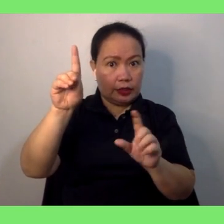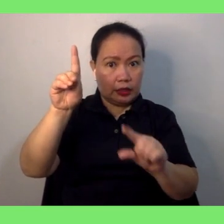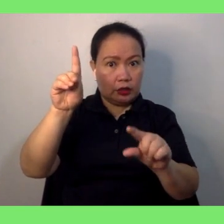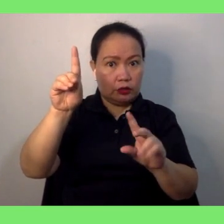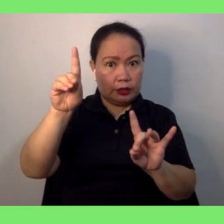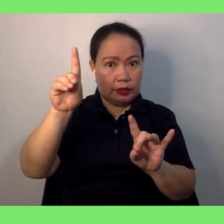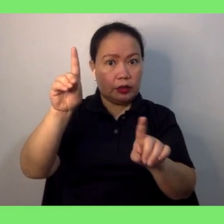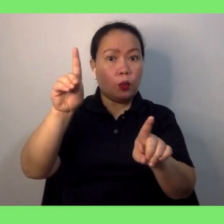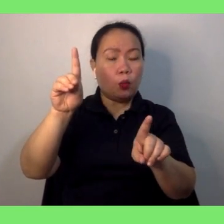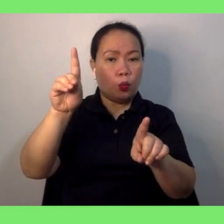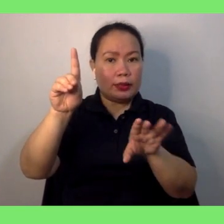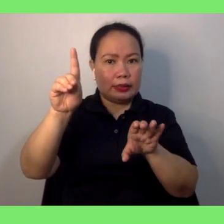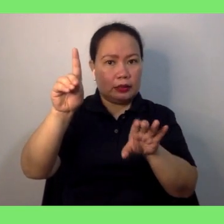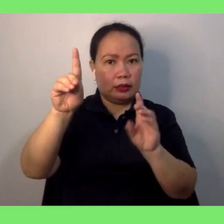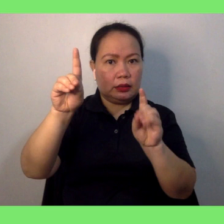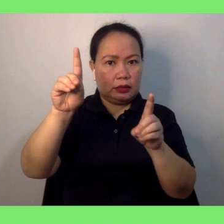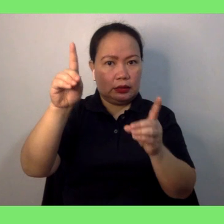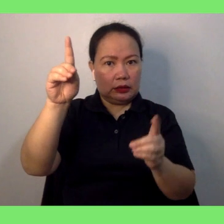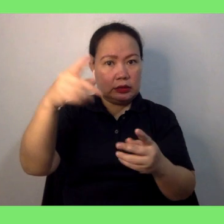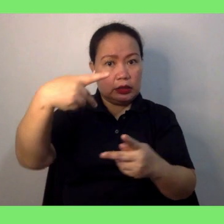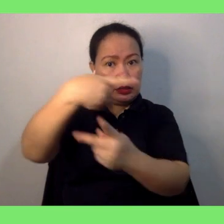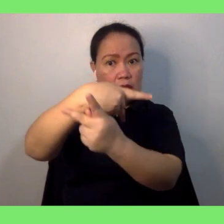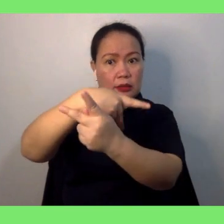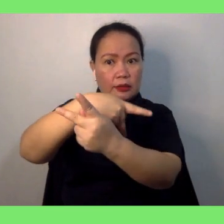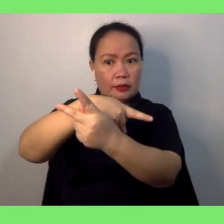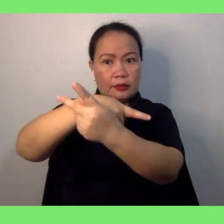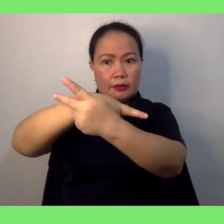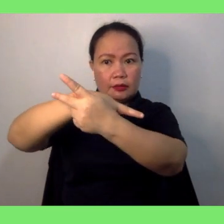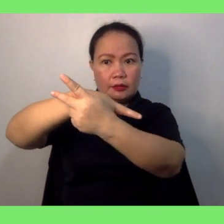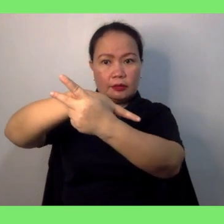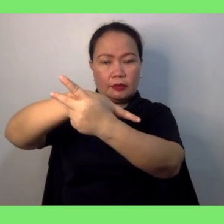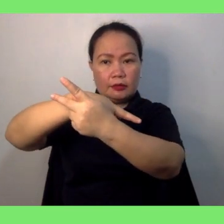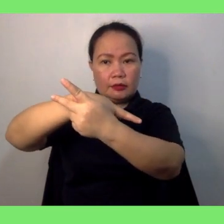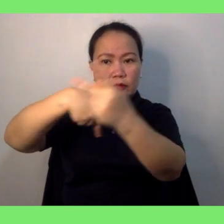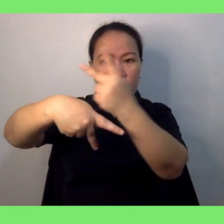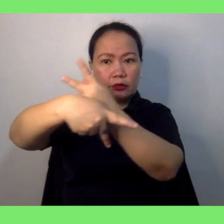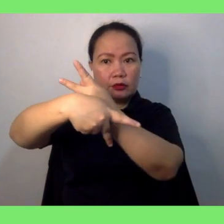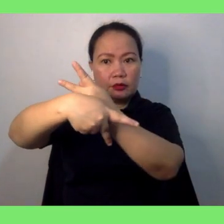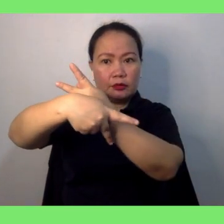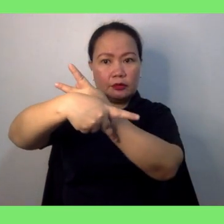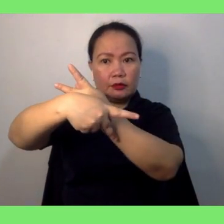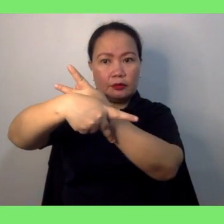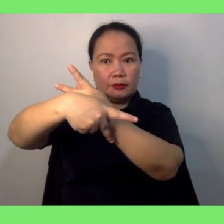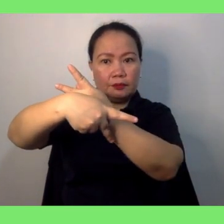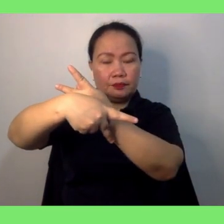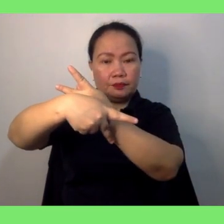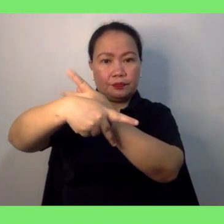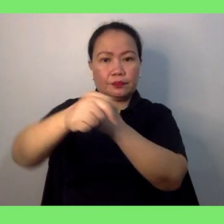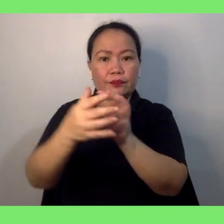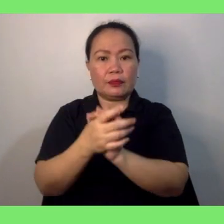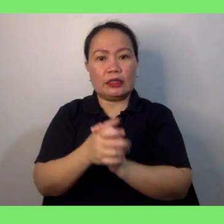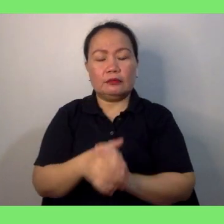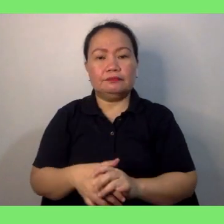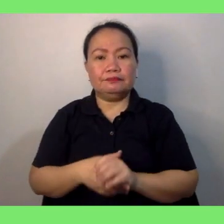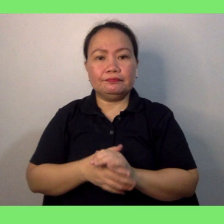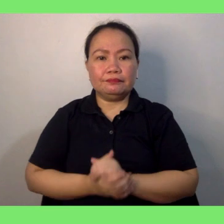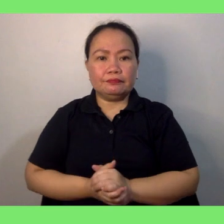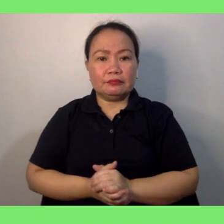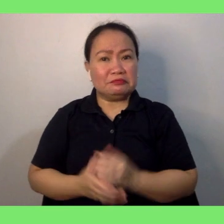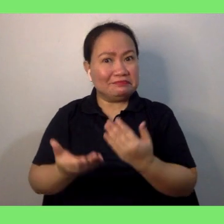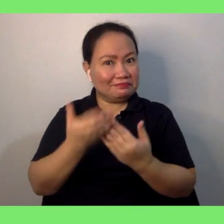is also 100 degrees. So, therefore, this is 100 degrees.